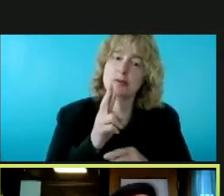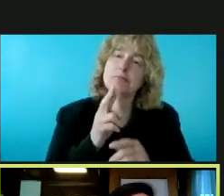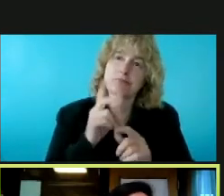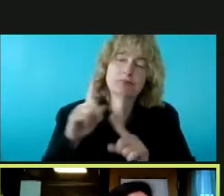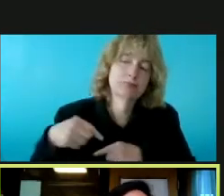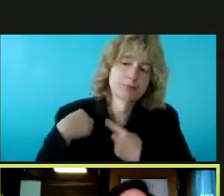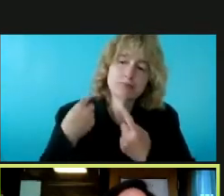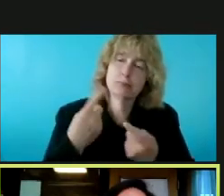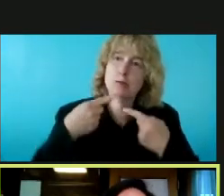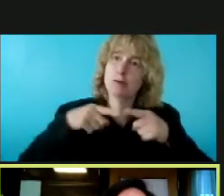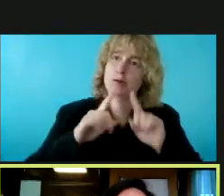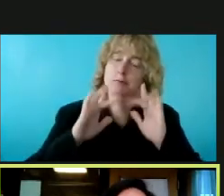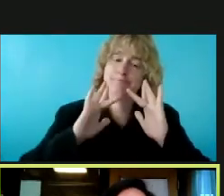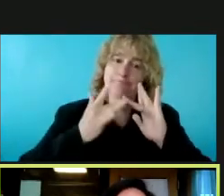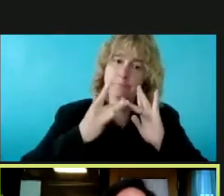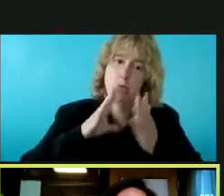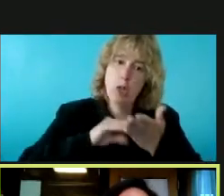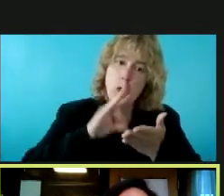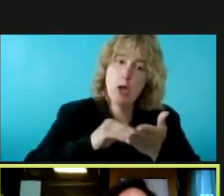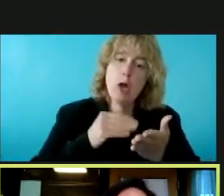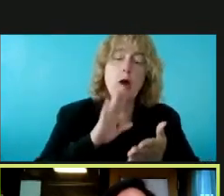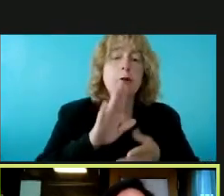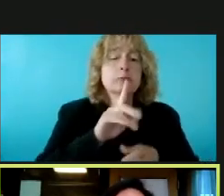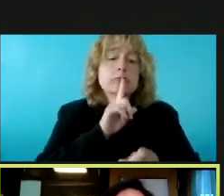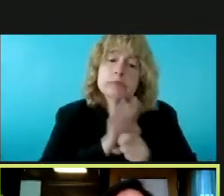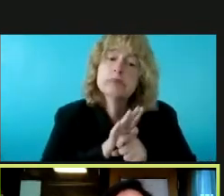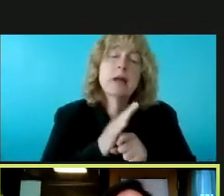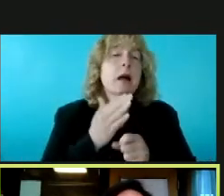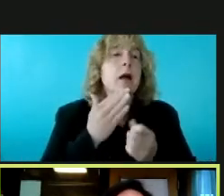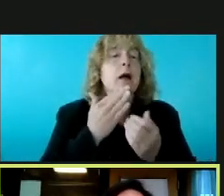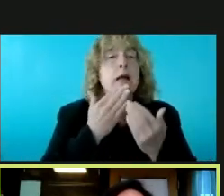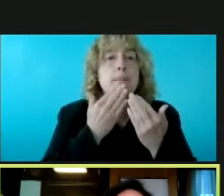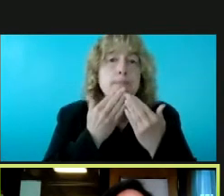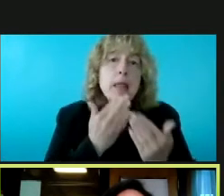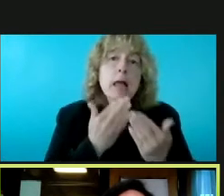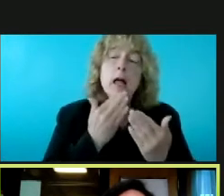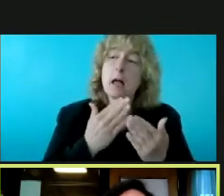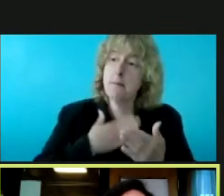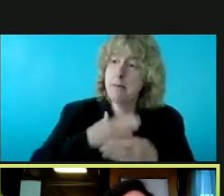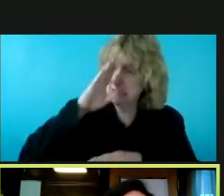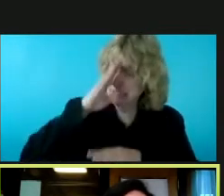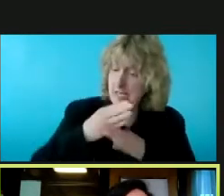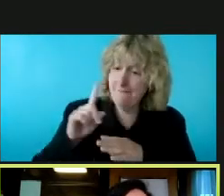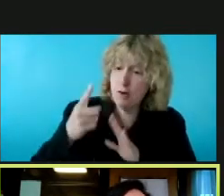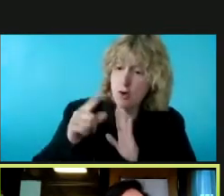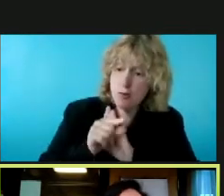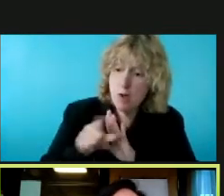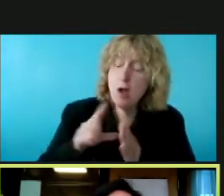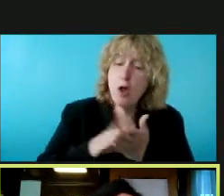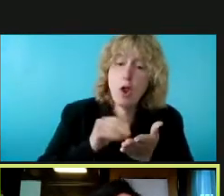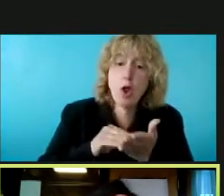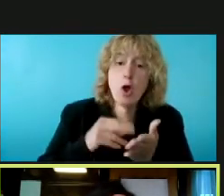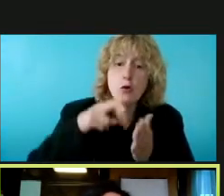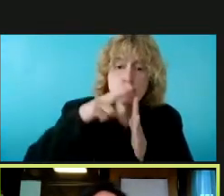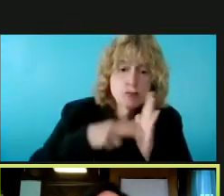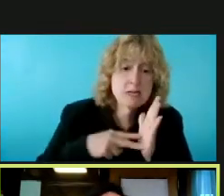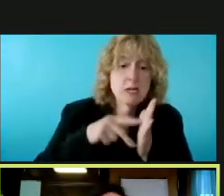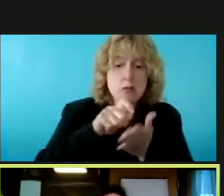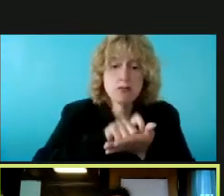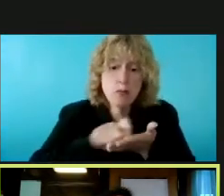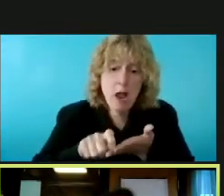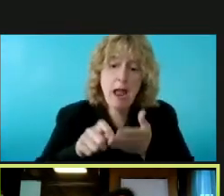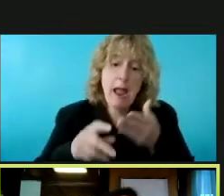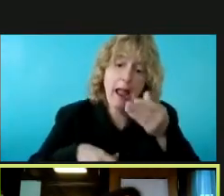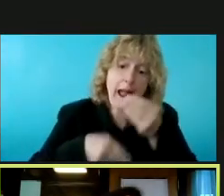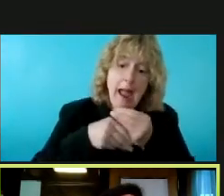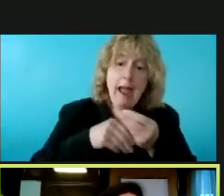her dedication, my son, who is in first grade, learned to read, write, and add and subtract, among many other things. He is